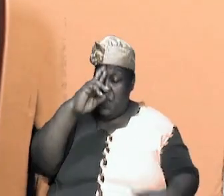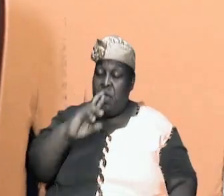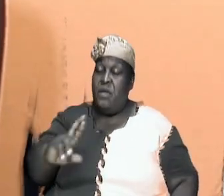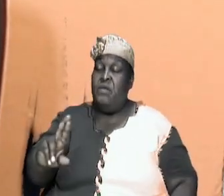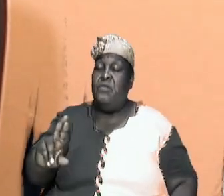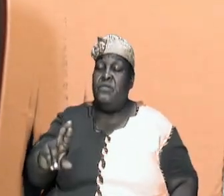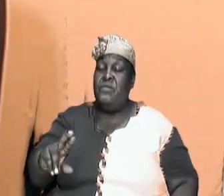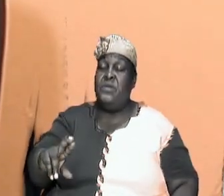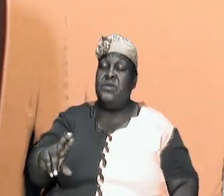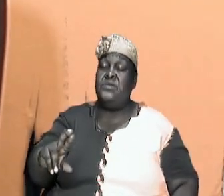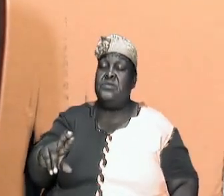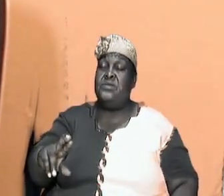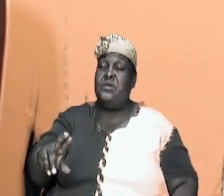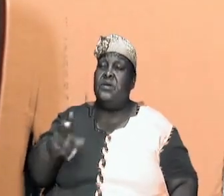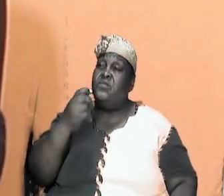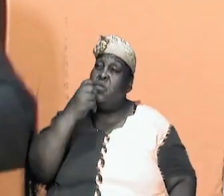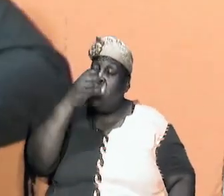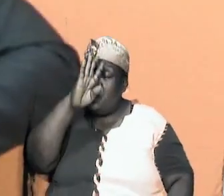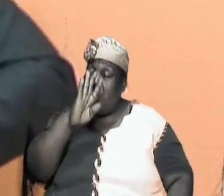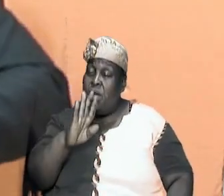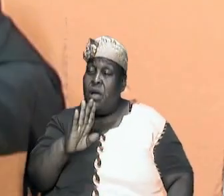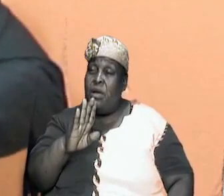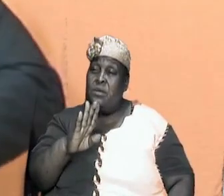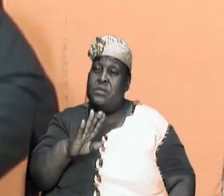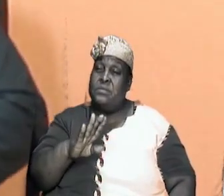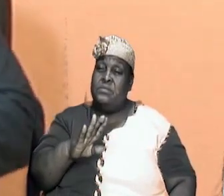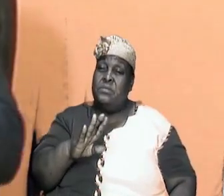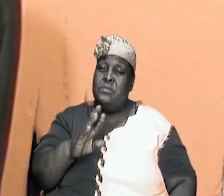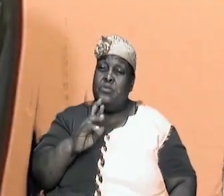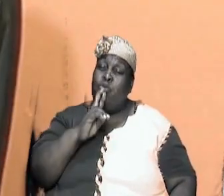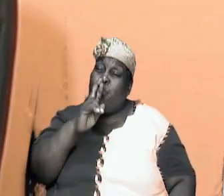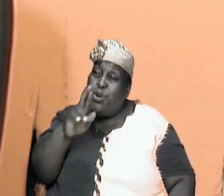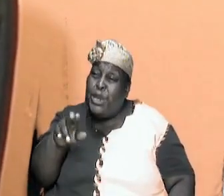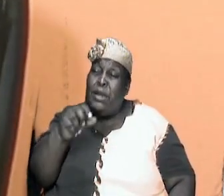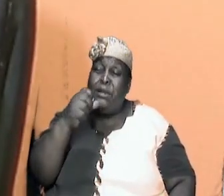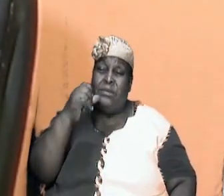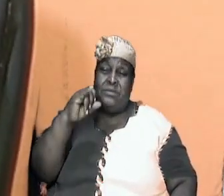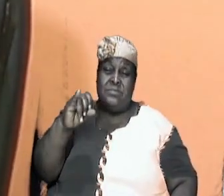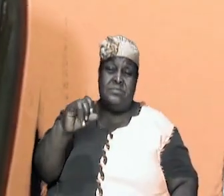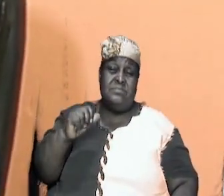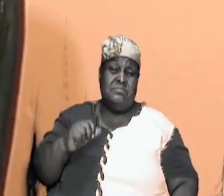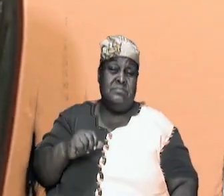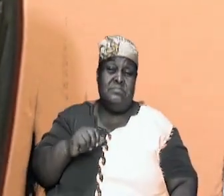revelation of who God is. And so